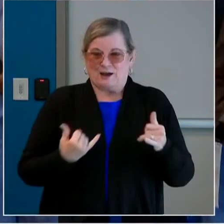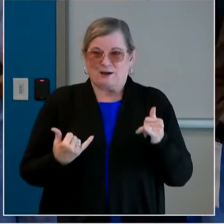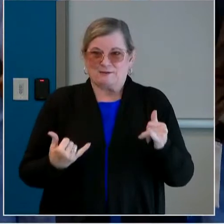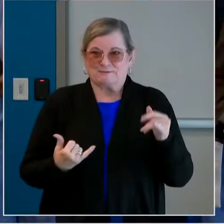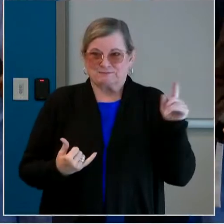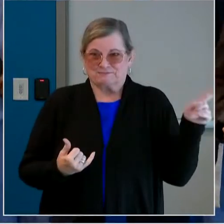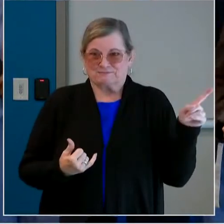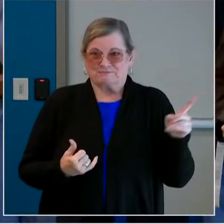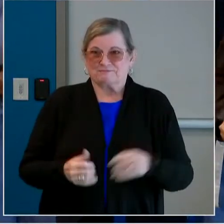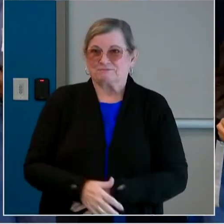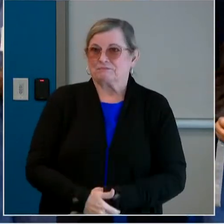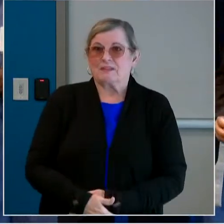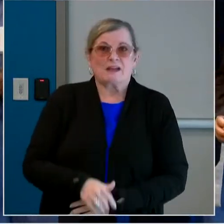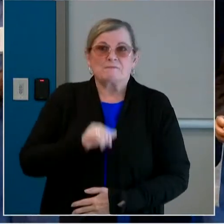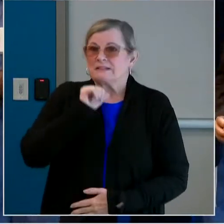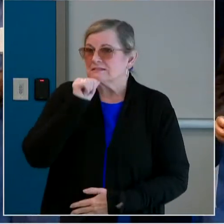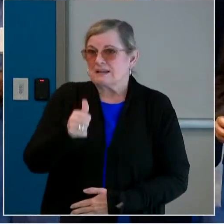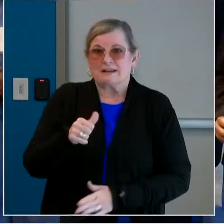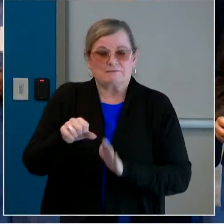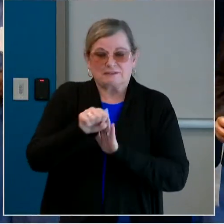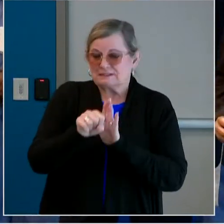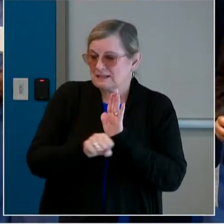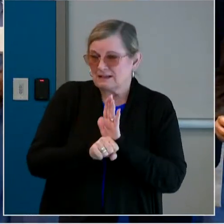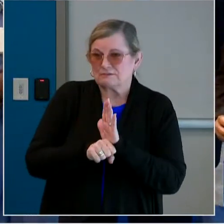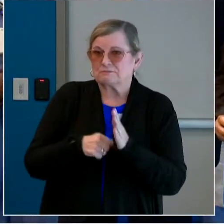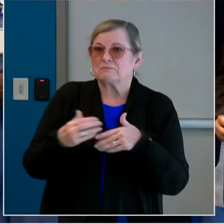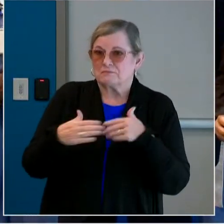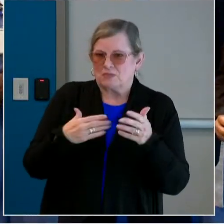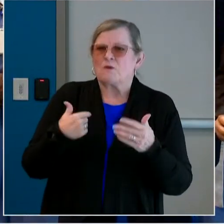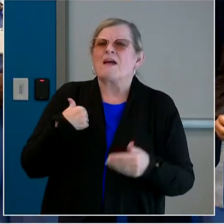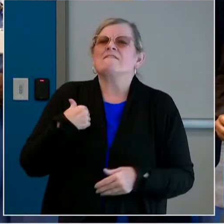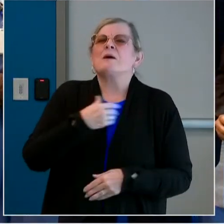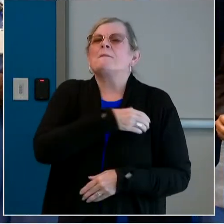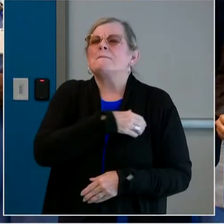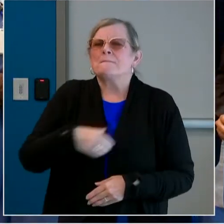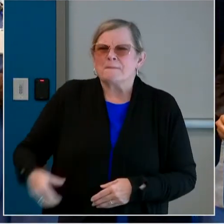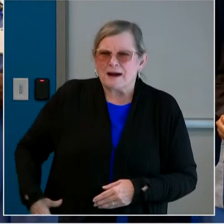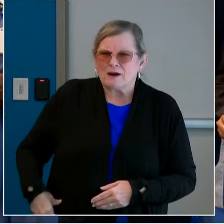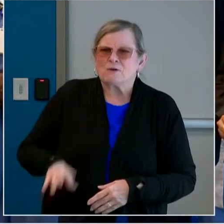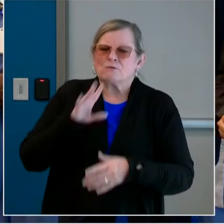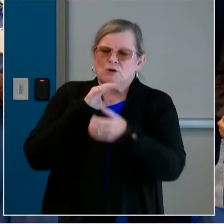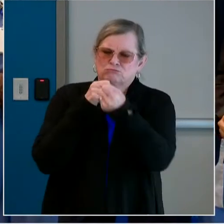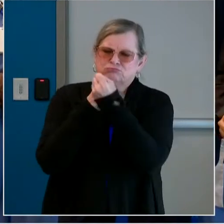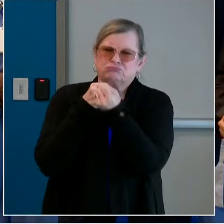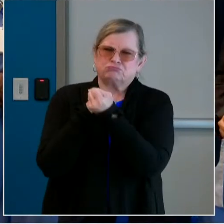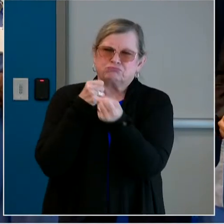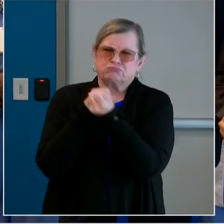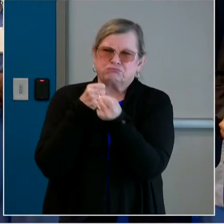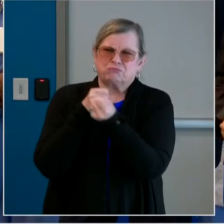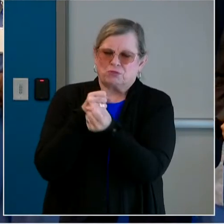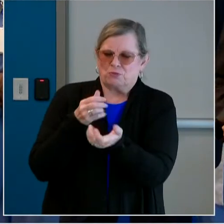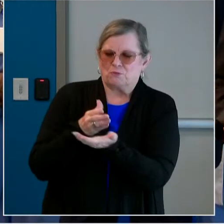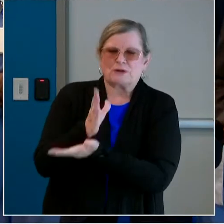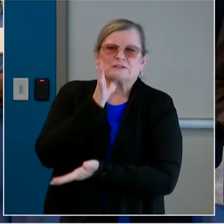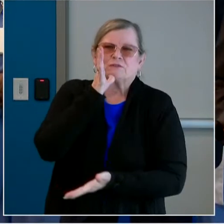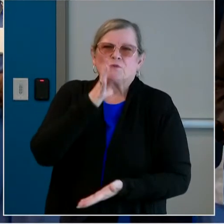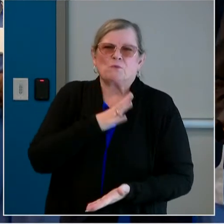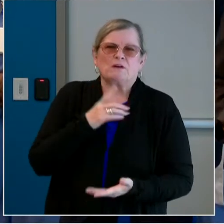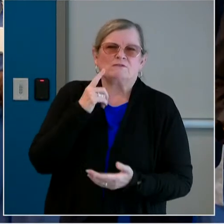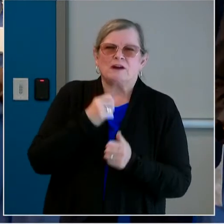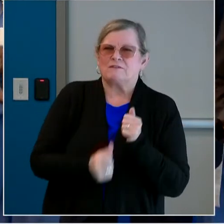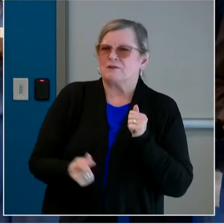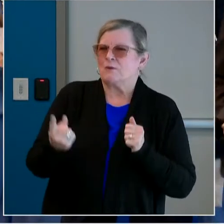We might not have statehood. We have a mayor who's going to champion the rights of women and everybody across the nation's capital.